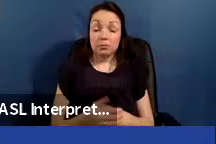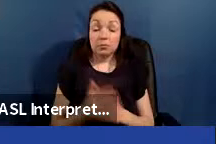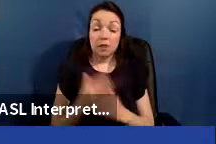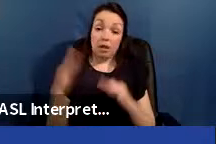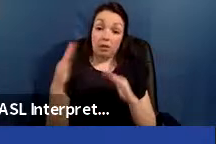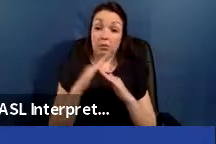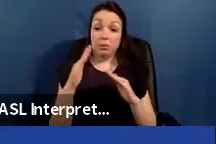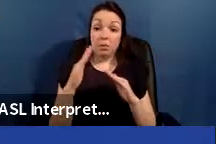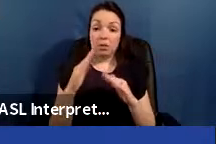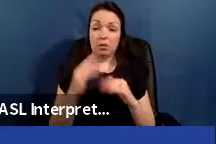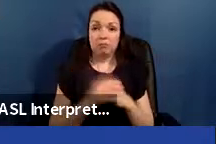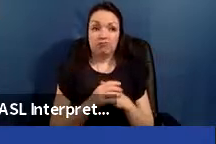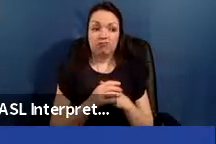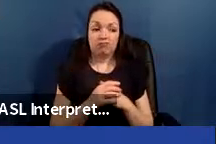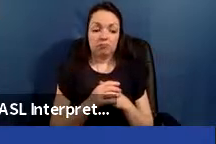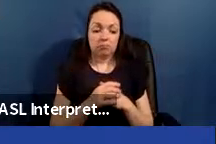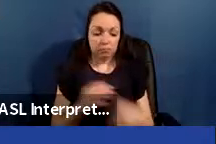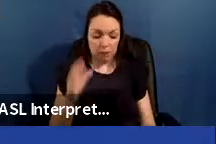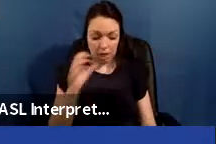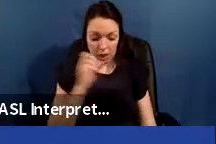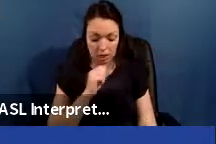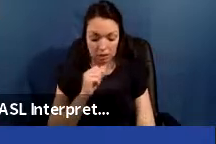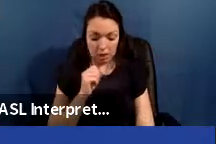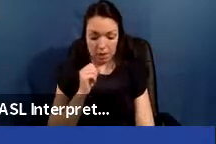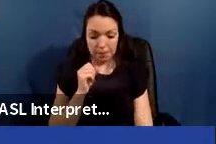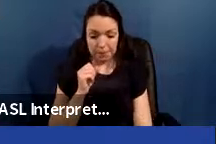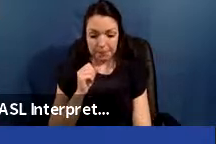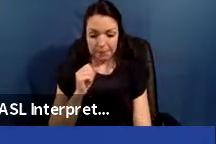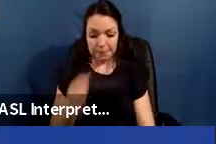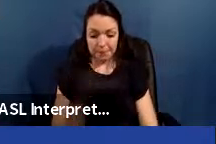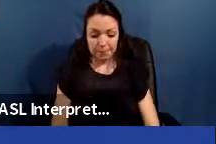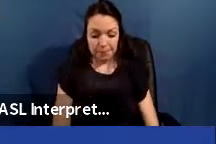Optimal, I guess, is